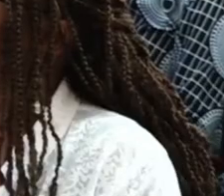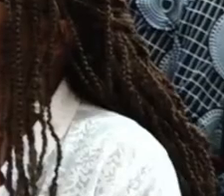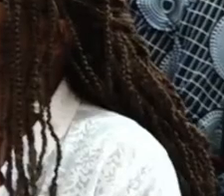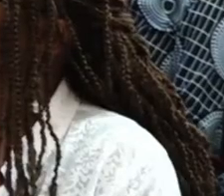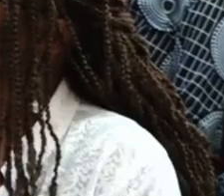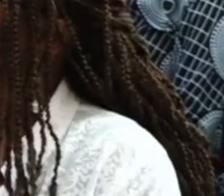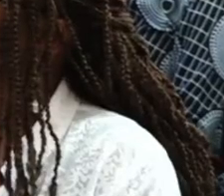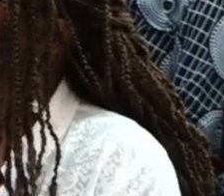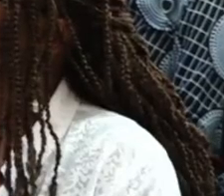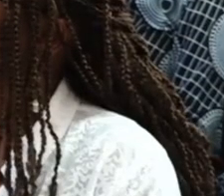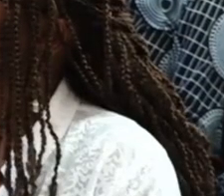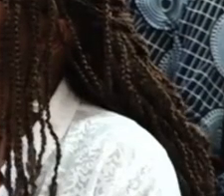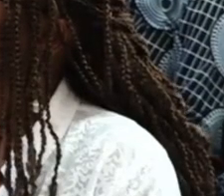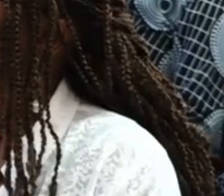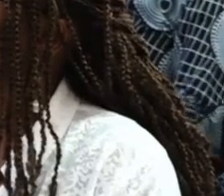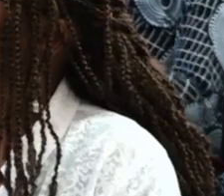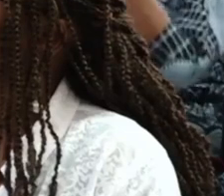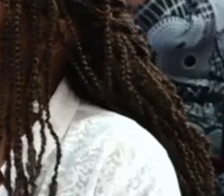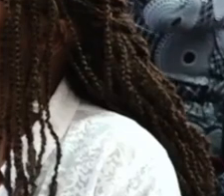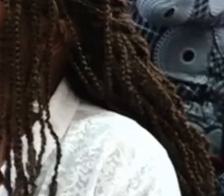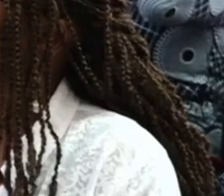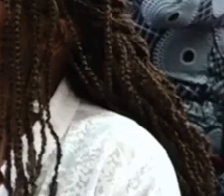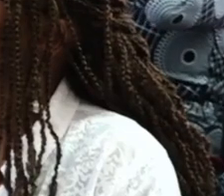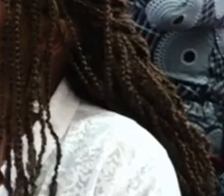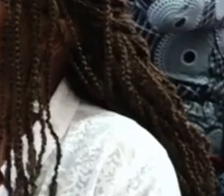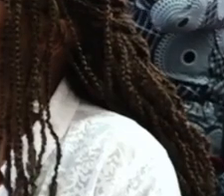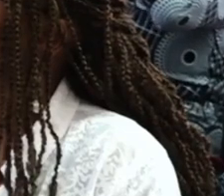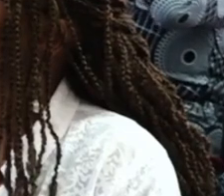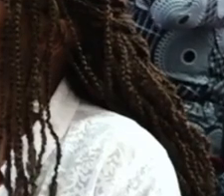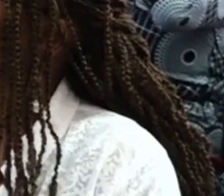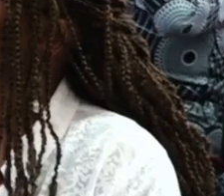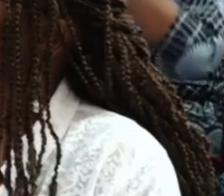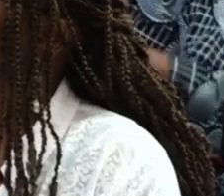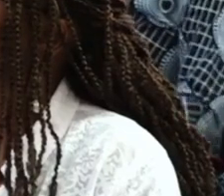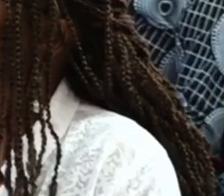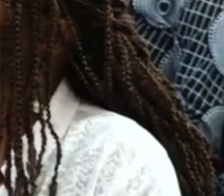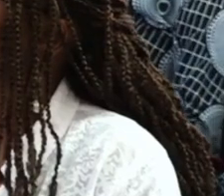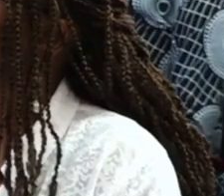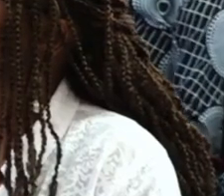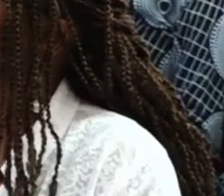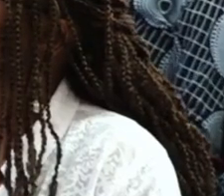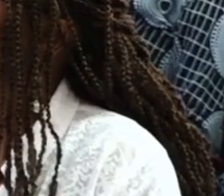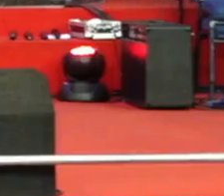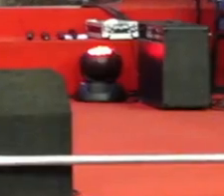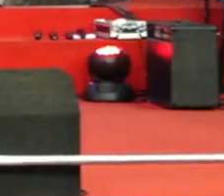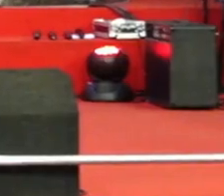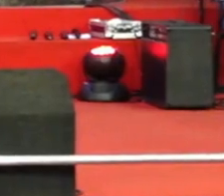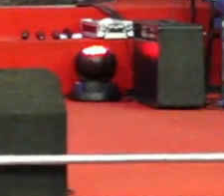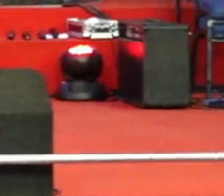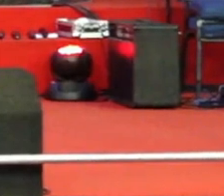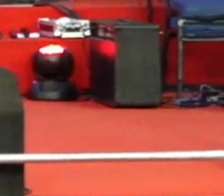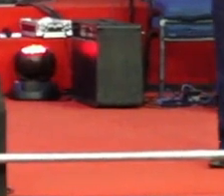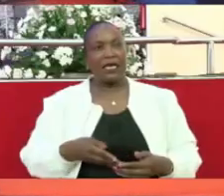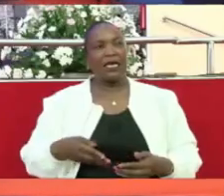that God spoke to Moses. And he tells them, Joshua telling them, fear not, for I am